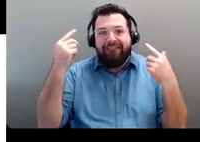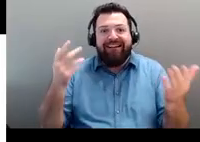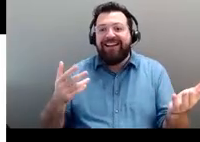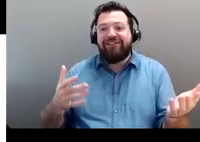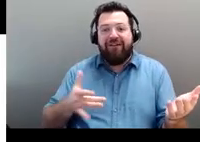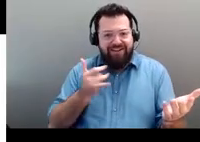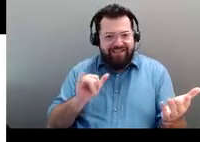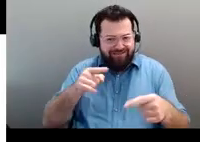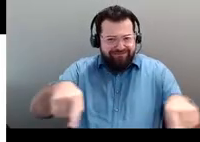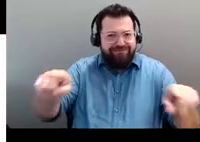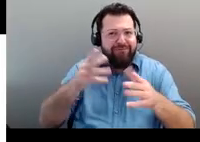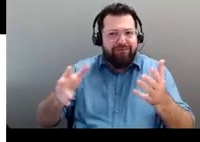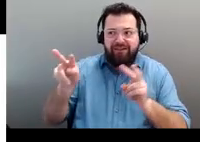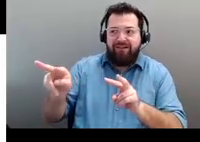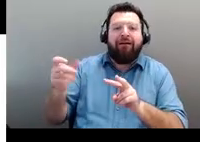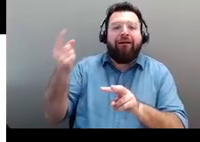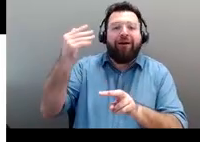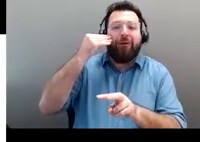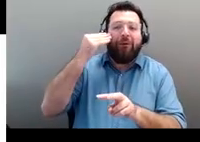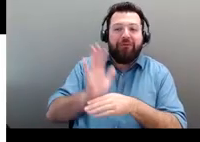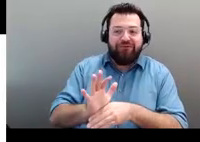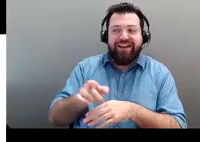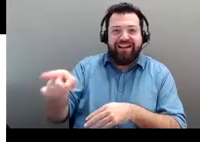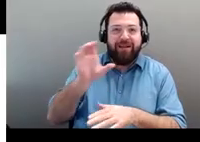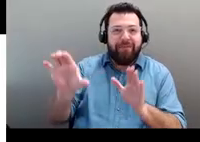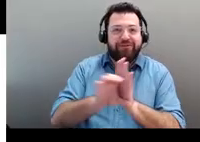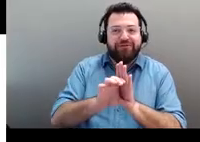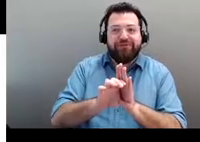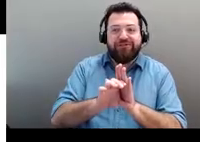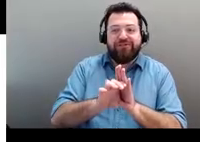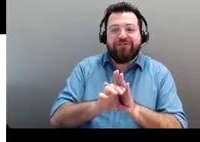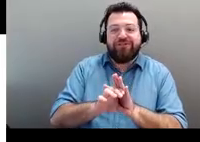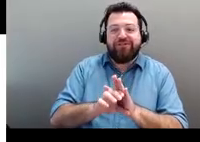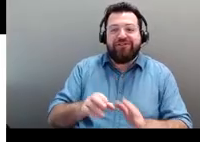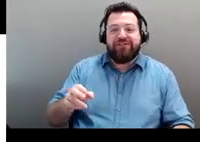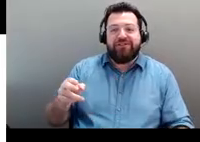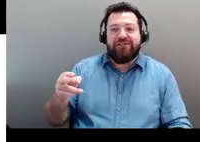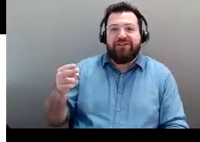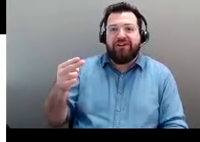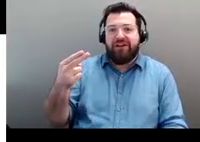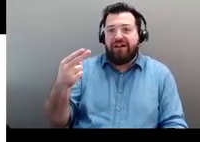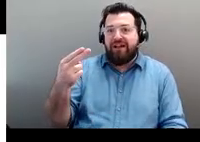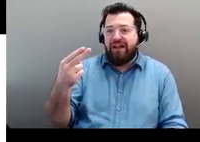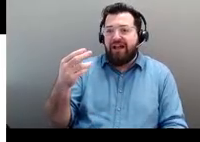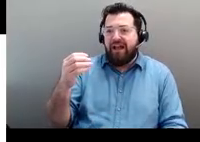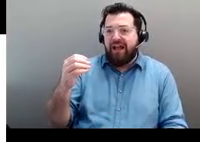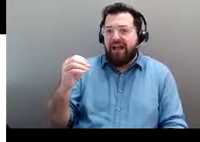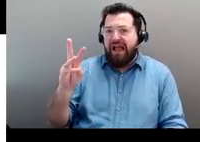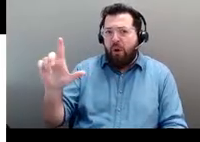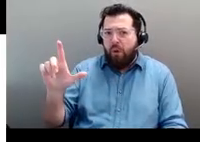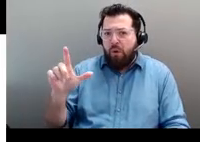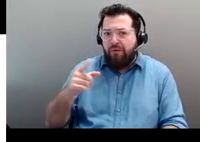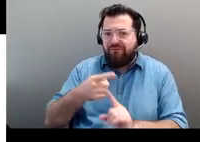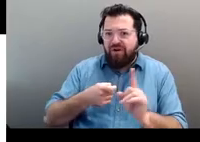I'm in good company. So this is an image of Hal from Stanley Kubrick's fantastic sci-fi